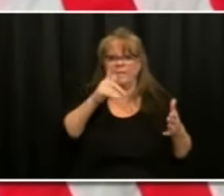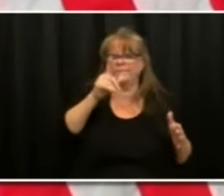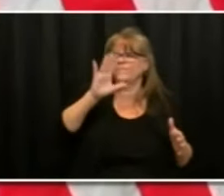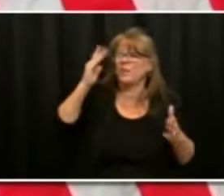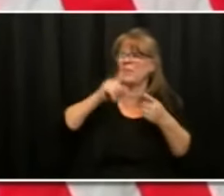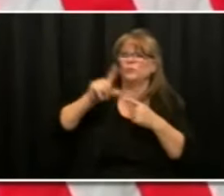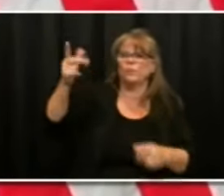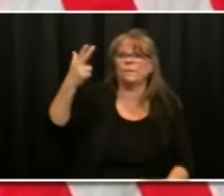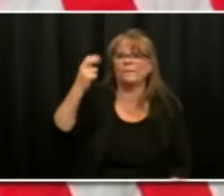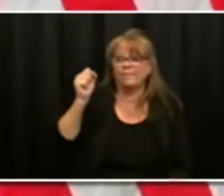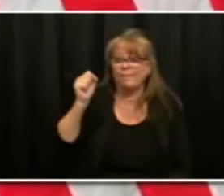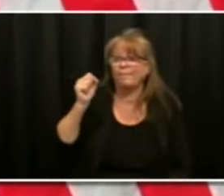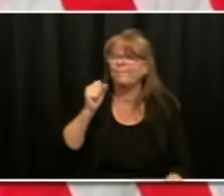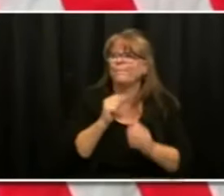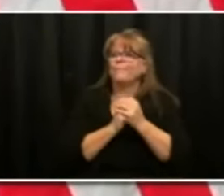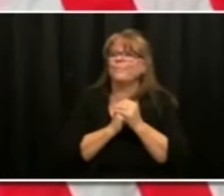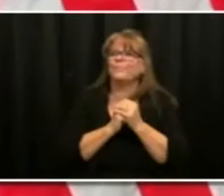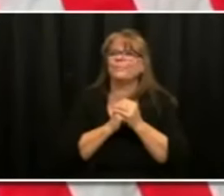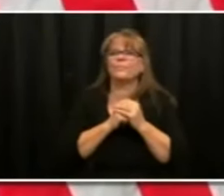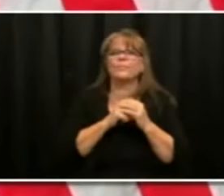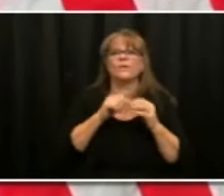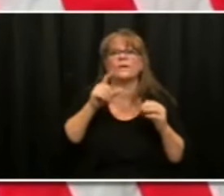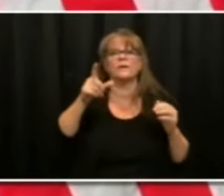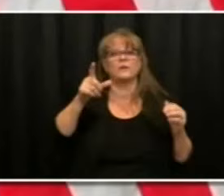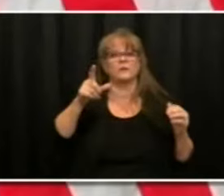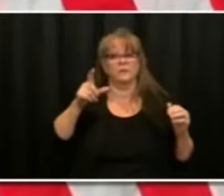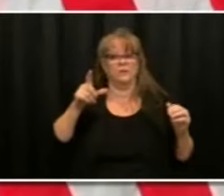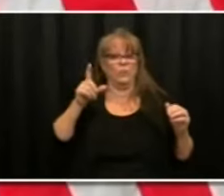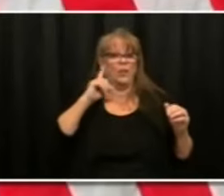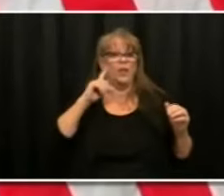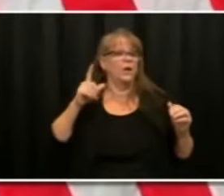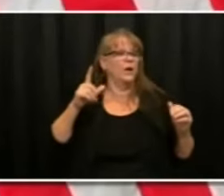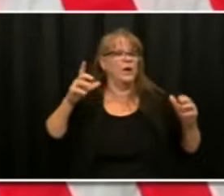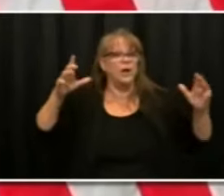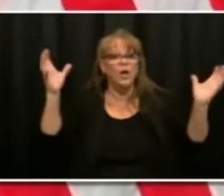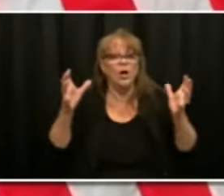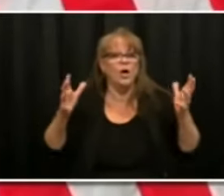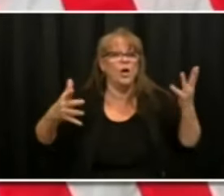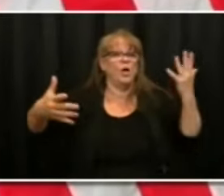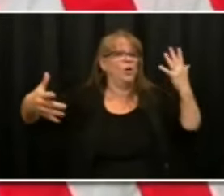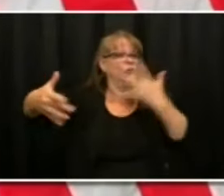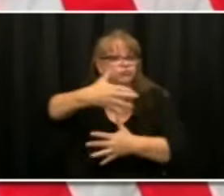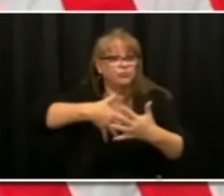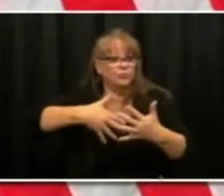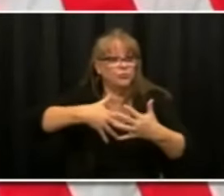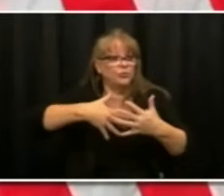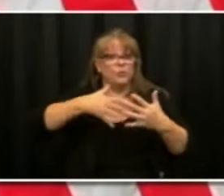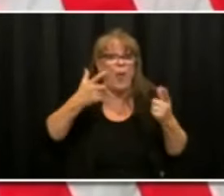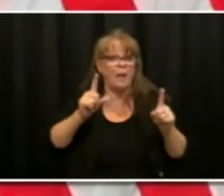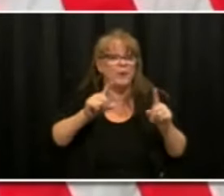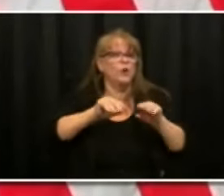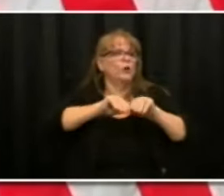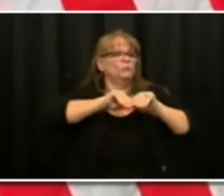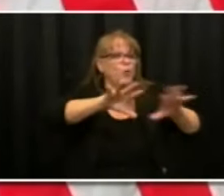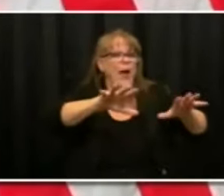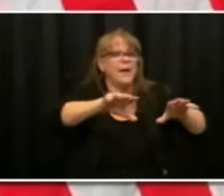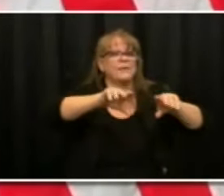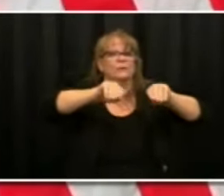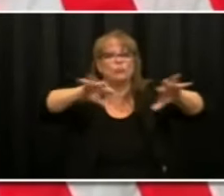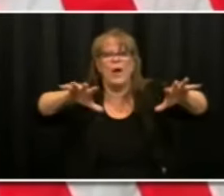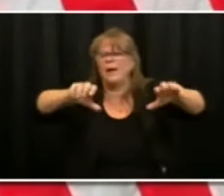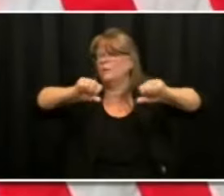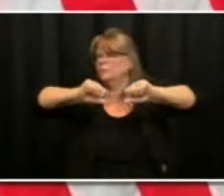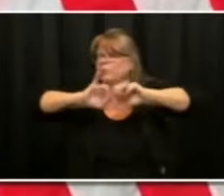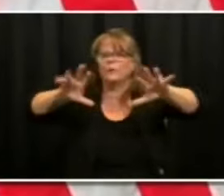would rapidly go from 1 to 36 to 152, to 200, just overnight. That has